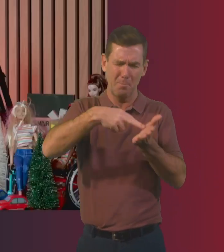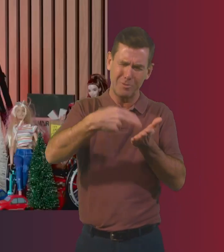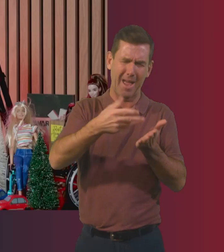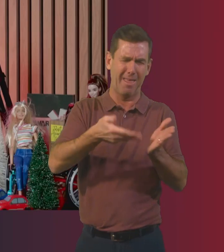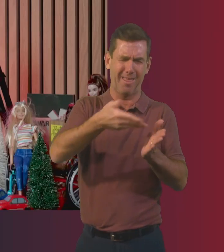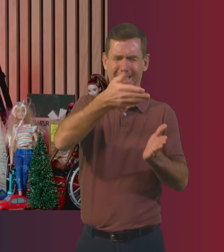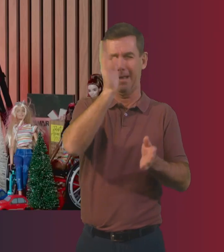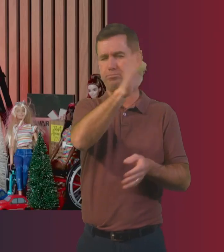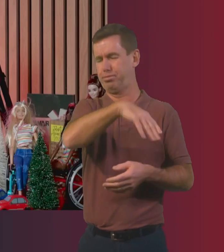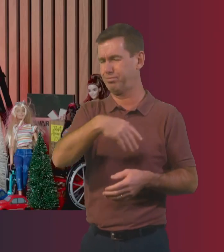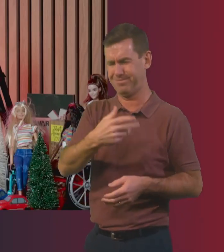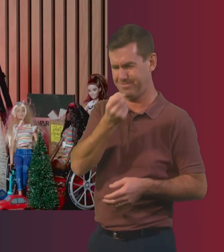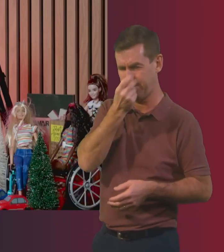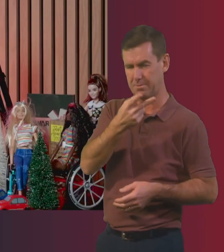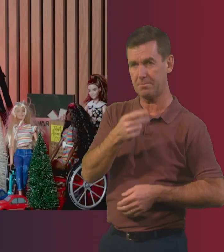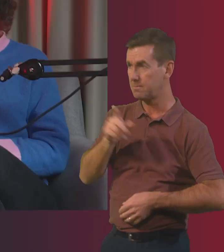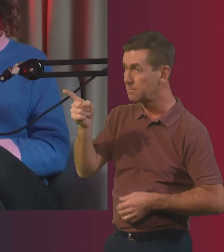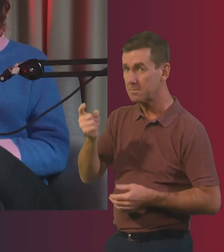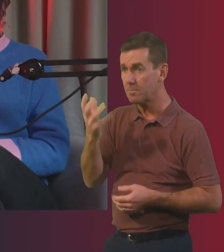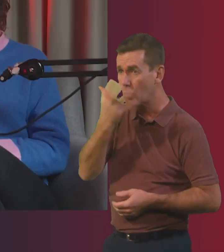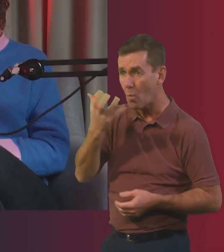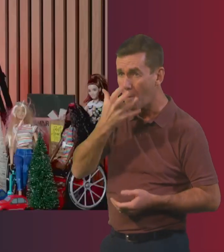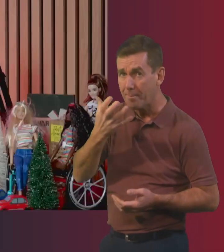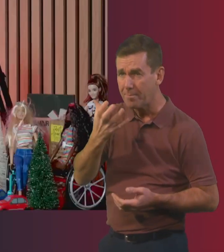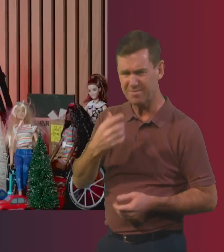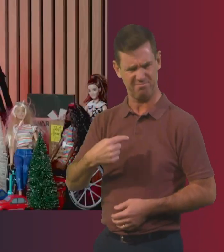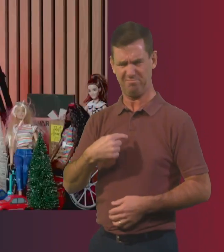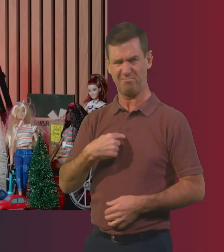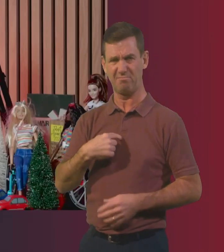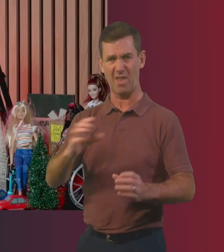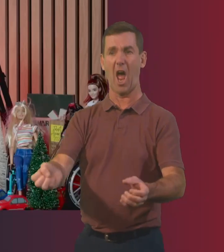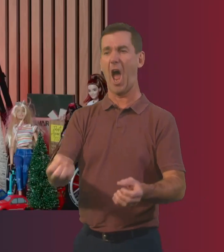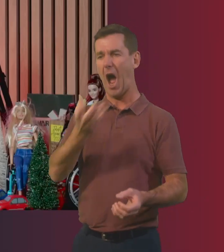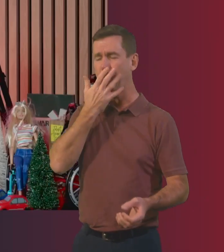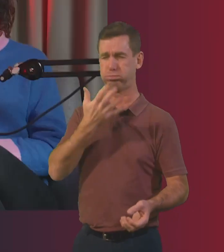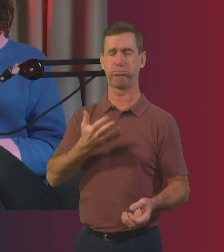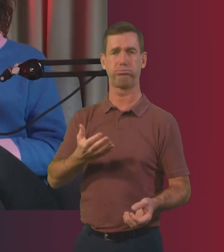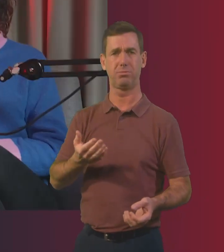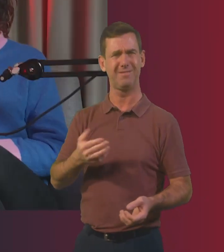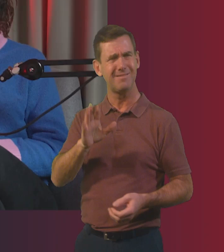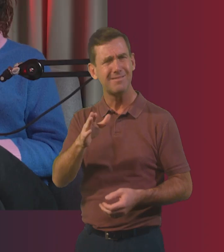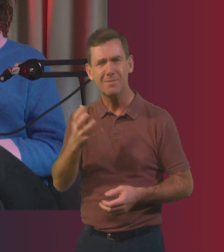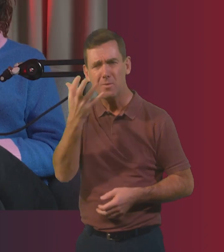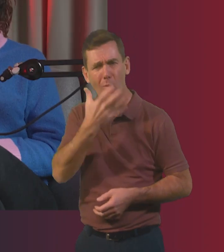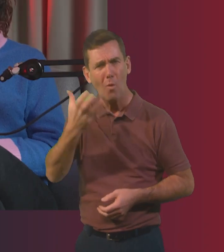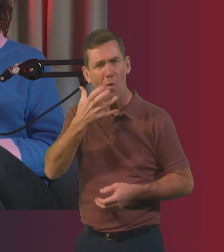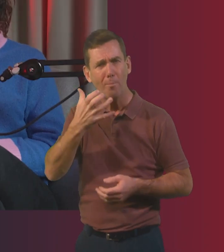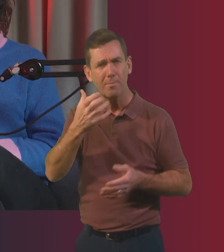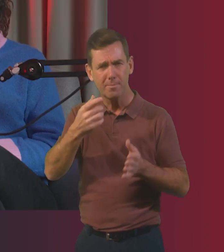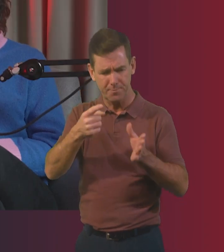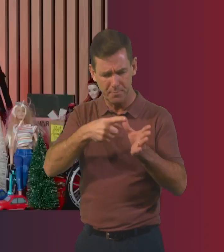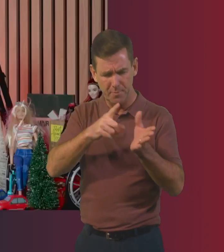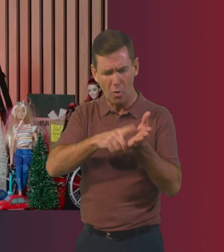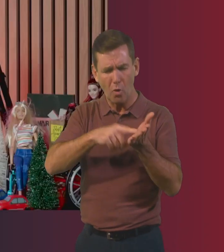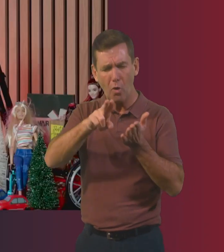them up? No. Oh, is that where I go wrong? Yeah. No, I'm like, I'm like Heat this. them up, and then the all butter ones literally melt